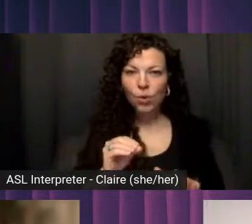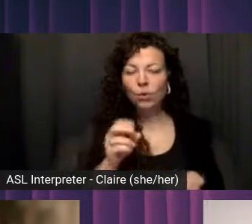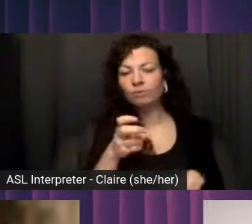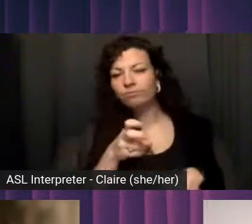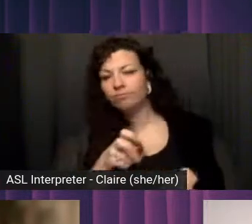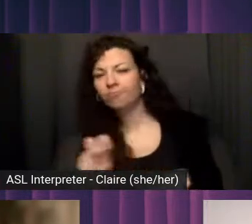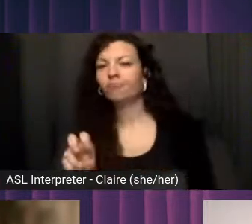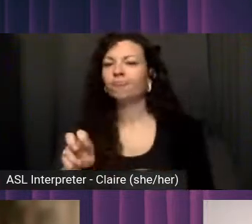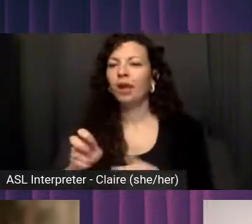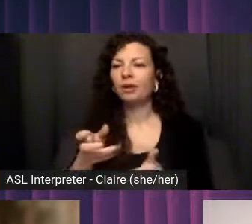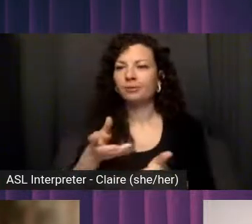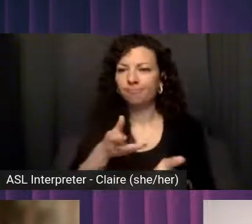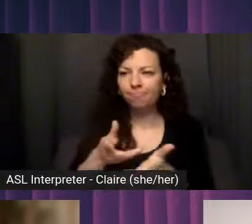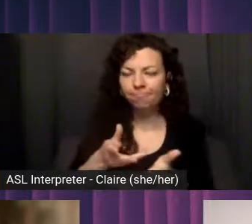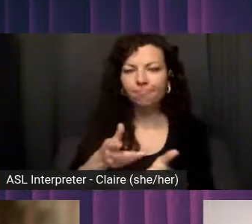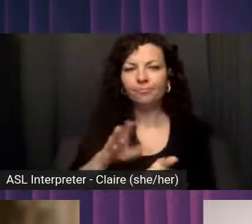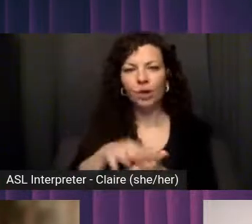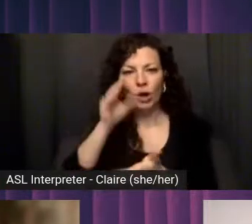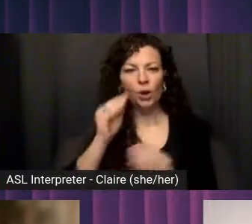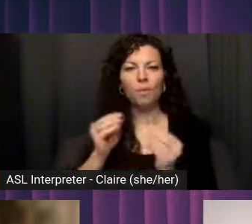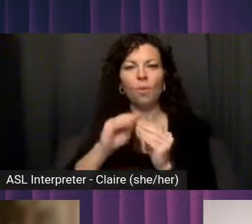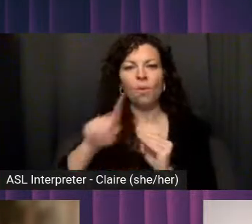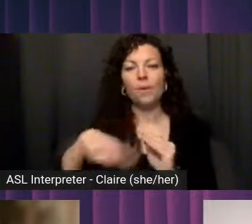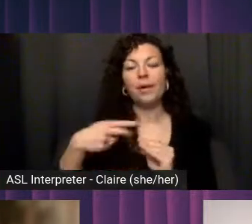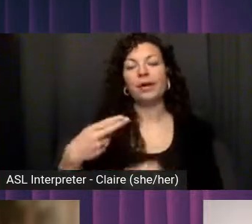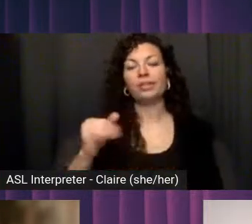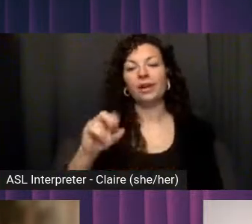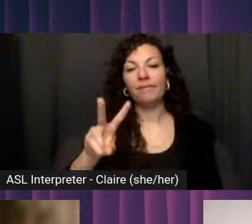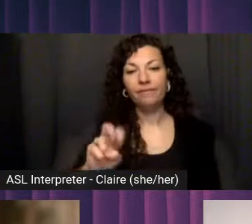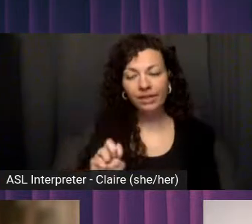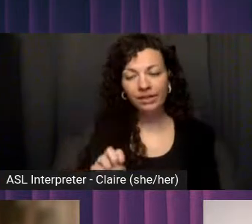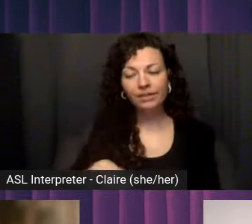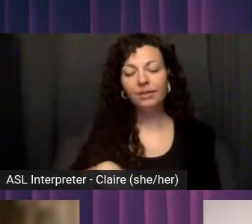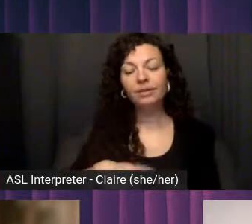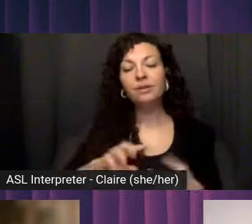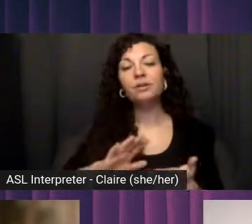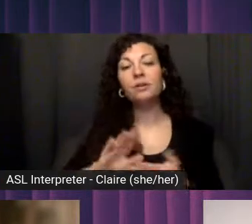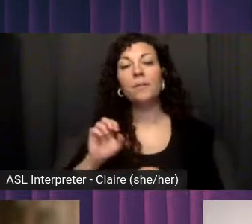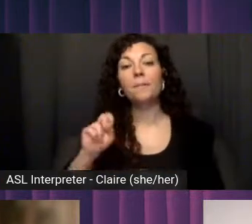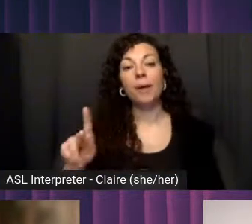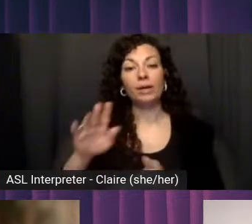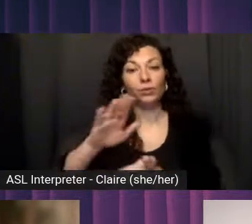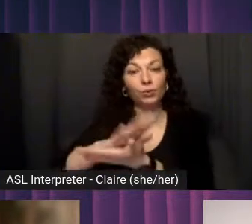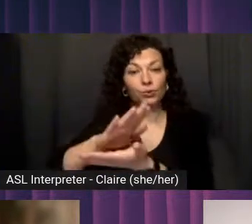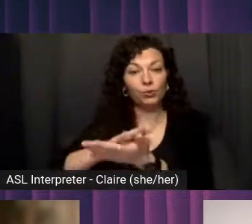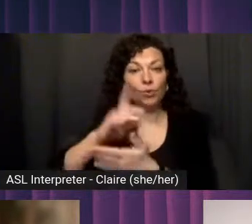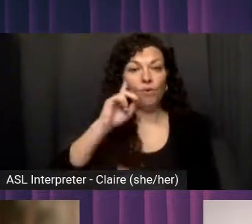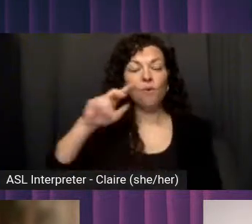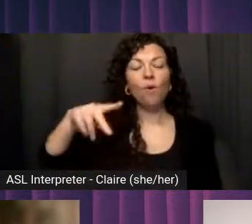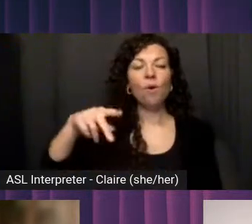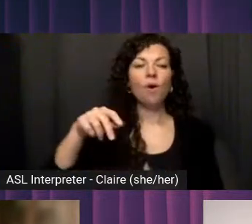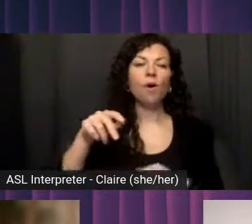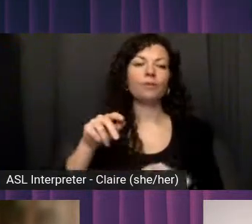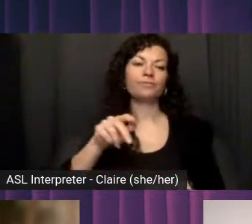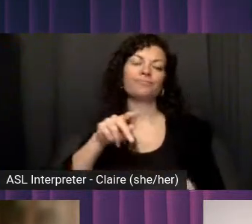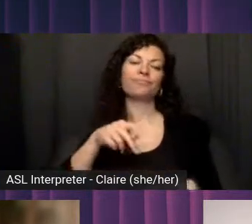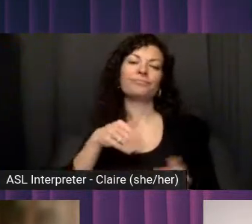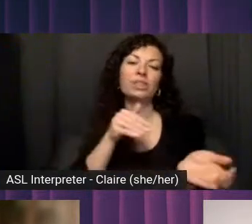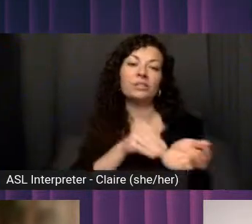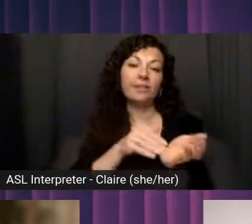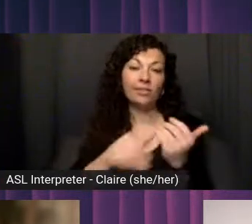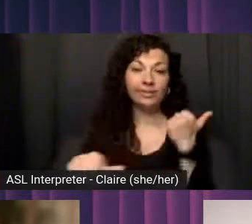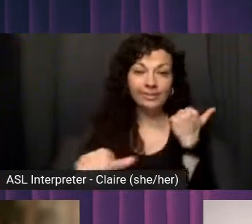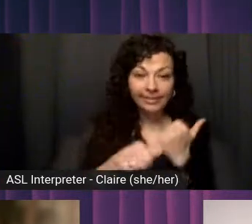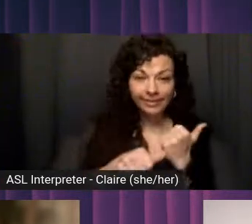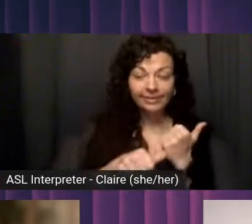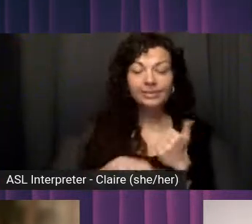physician assistant, found out about PA school, went to PA school, and my studies were primarily focused, or my focus was primarily focused in